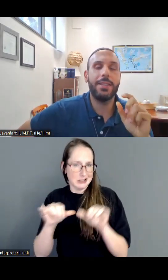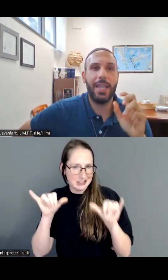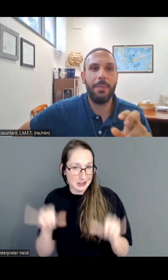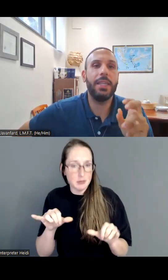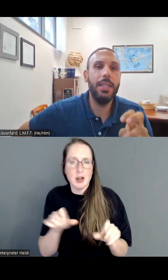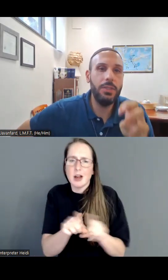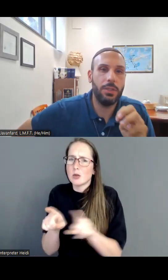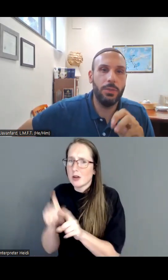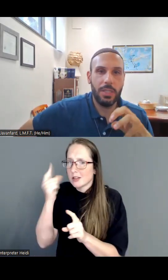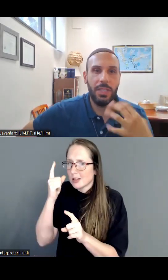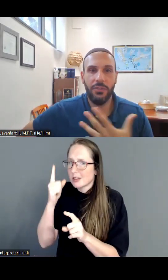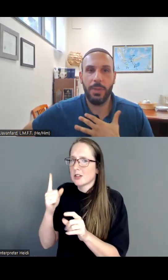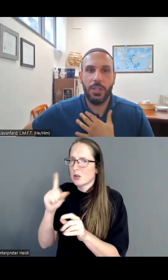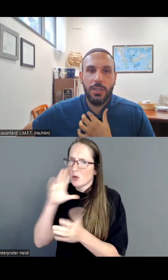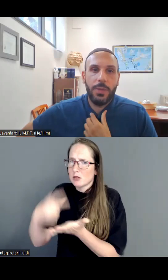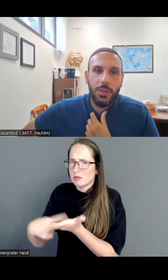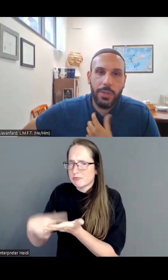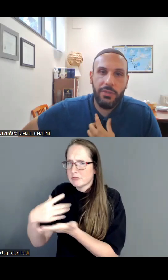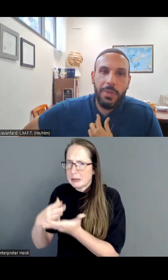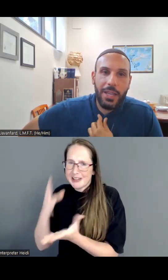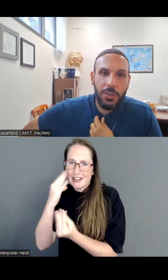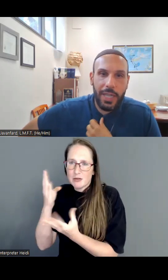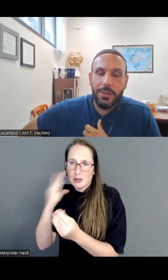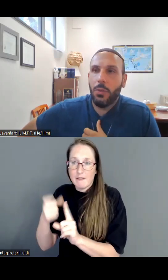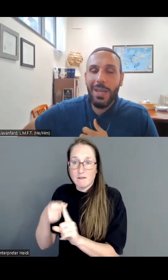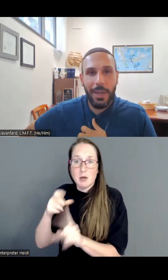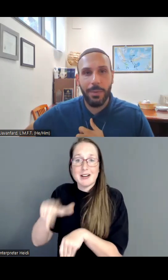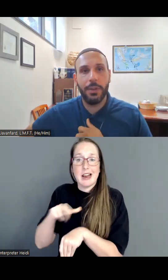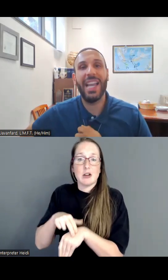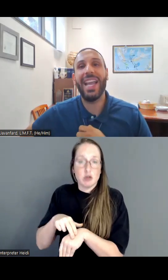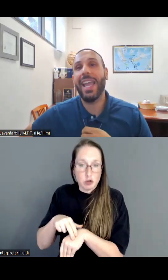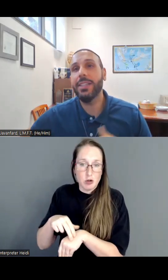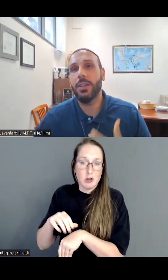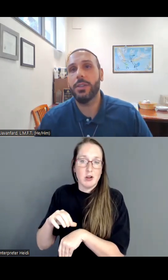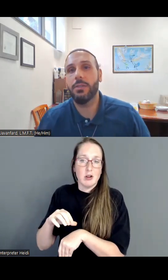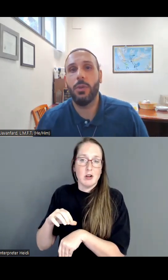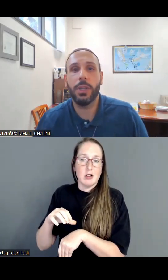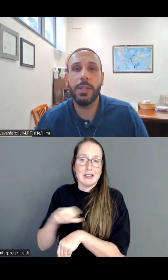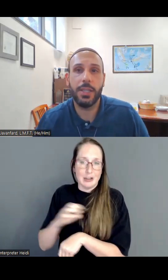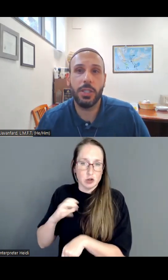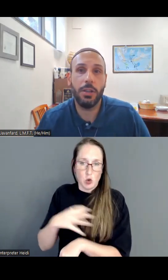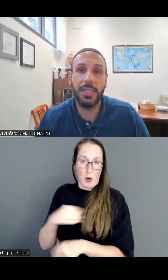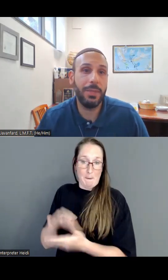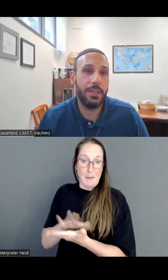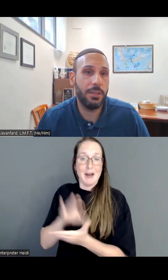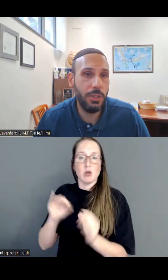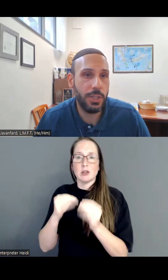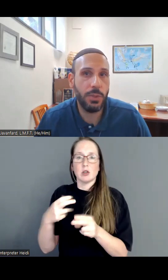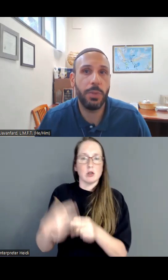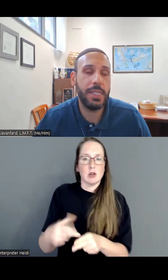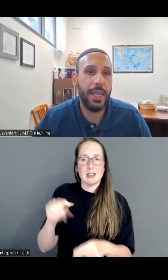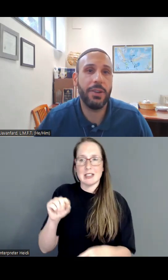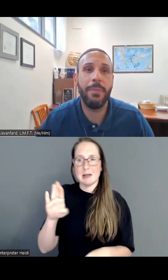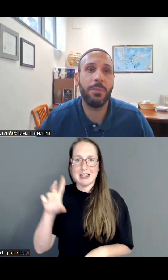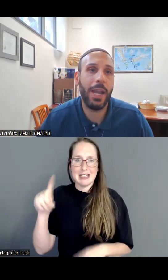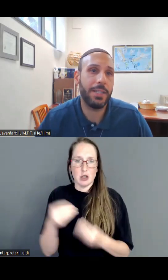well as tapping into some of the information that was sourced from a National Council white paper, and also an organization called TBD Solutions, which